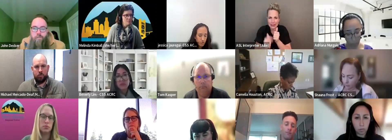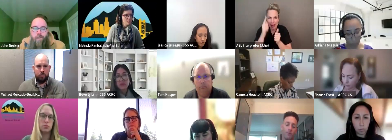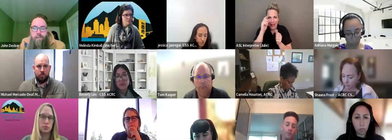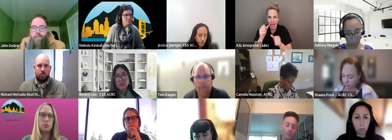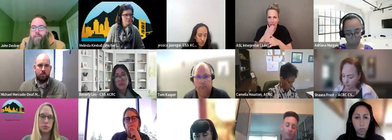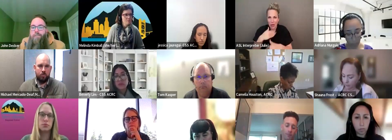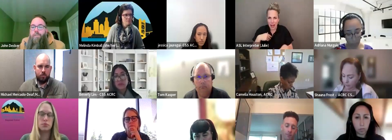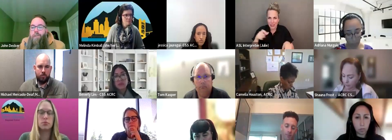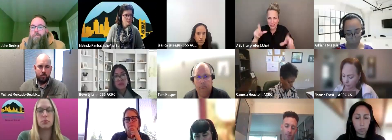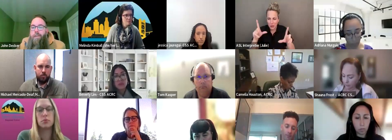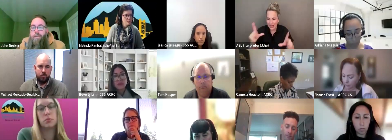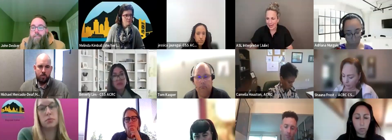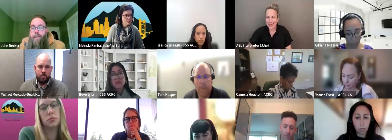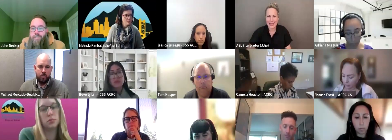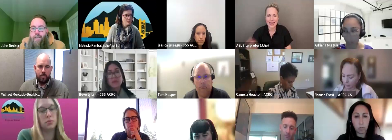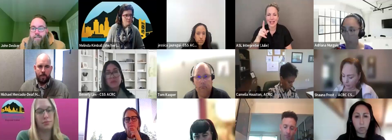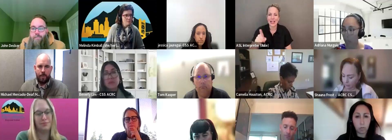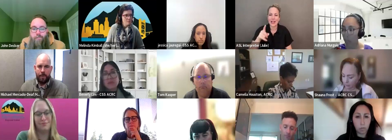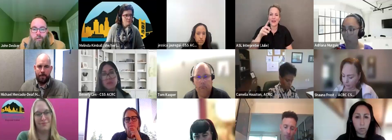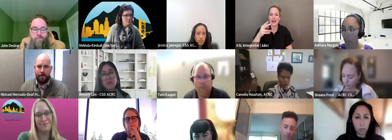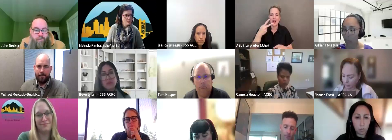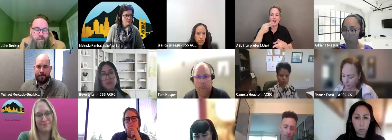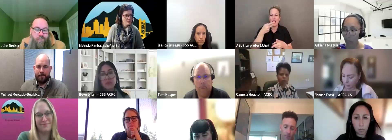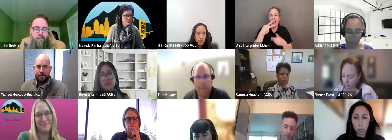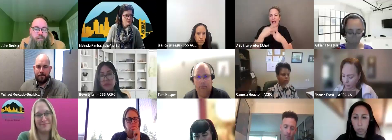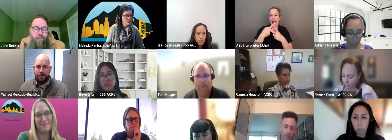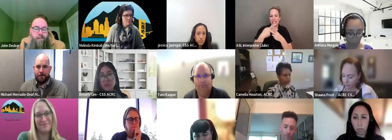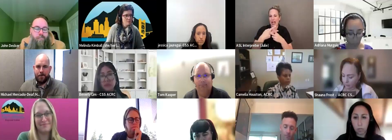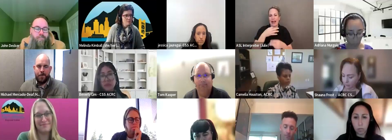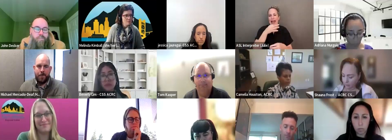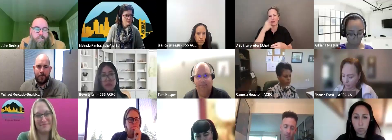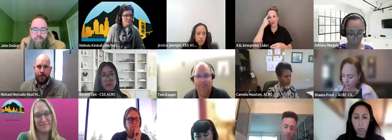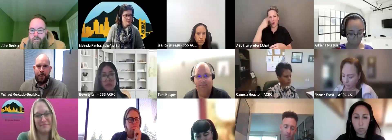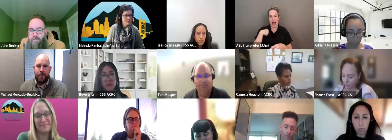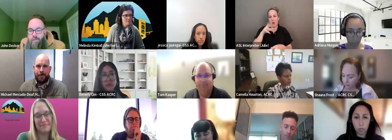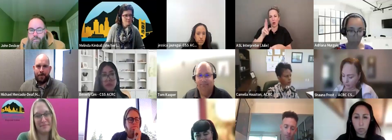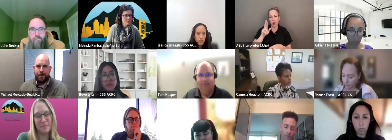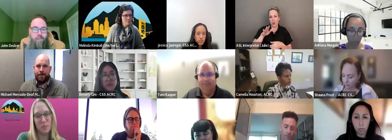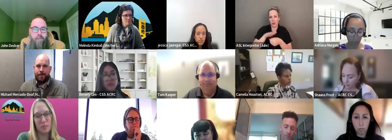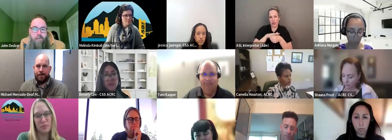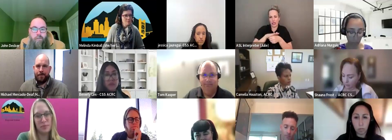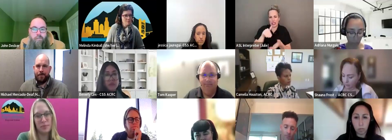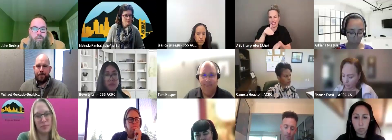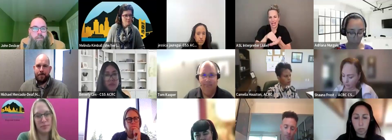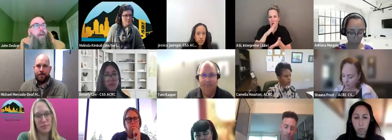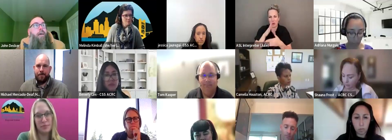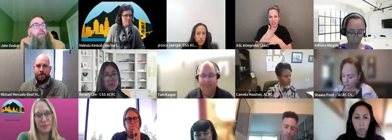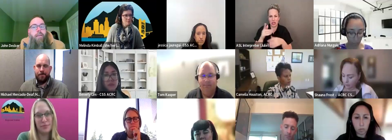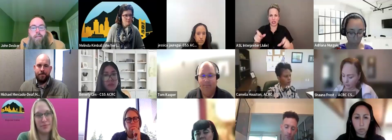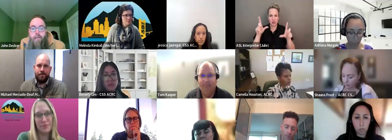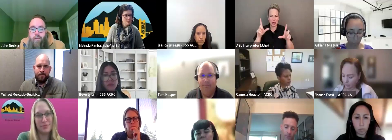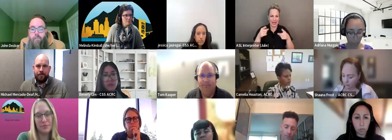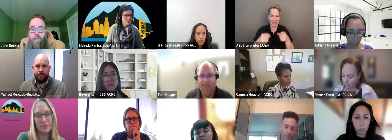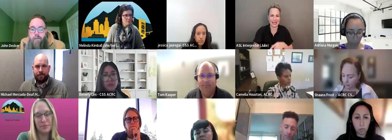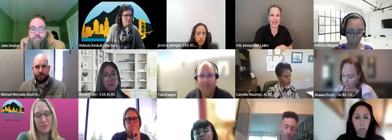my screen real quickly. You are becoming, again, the hashtag expert for our regional center. So I'm just going to share the screen real quickly, and maybe you can plug that.